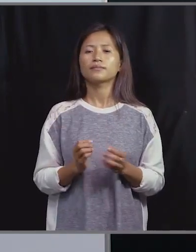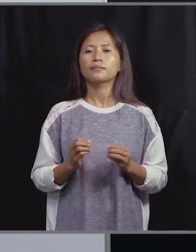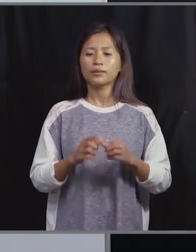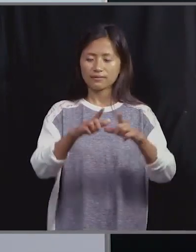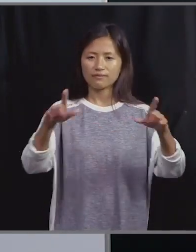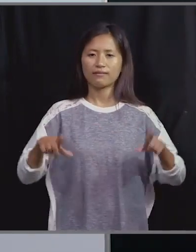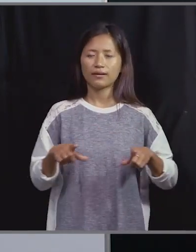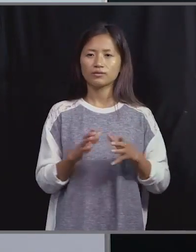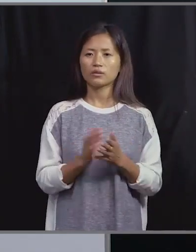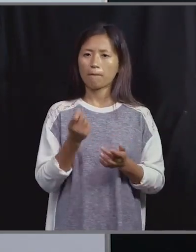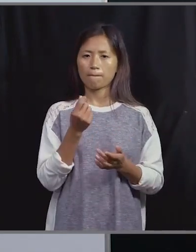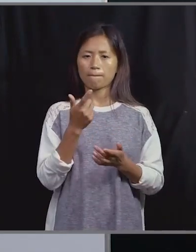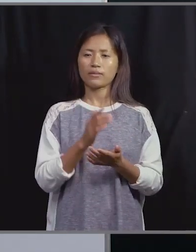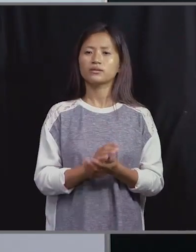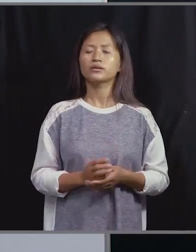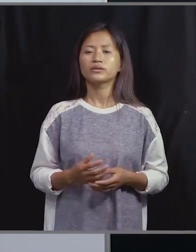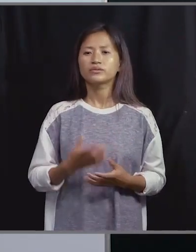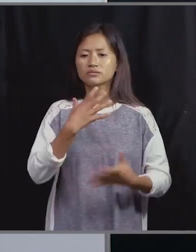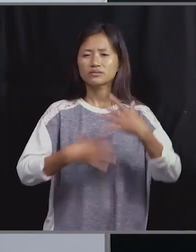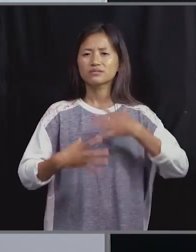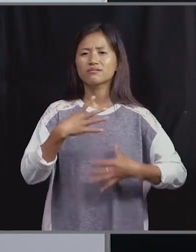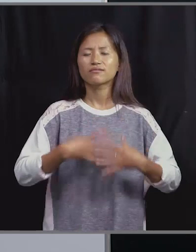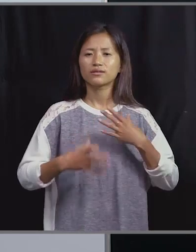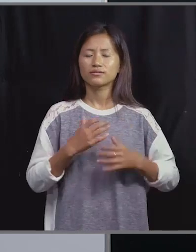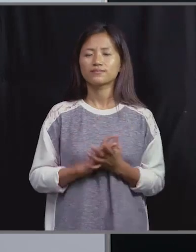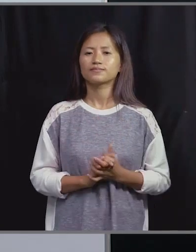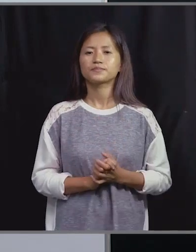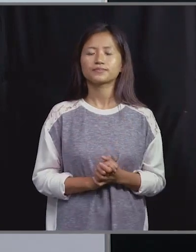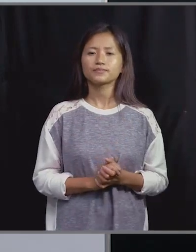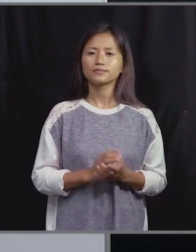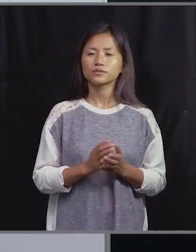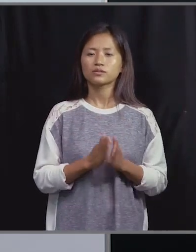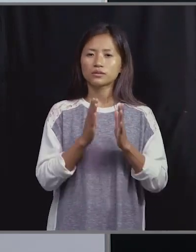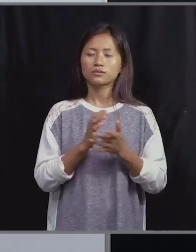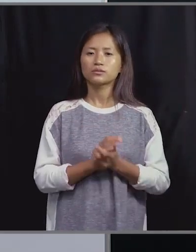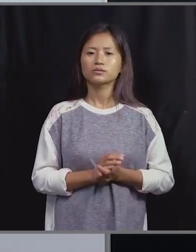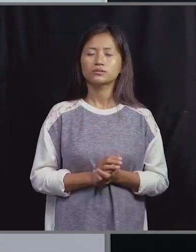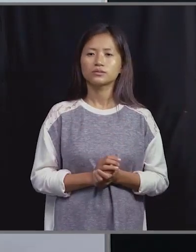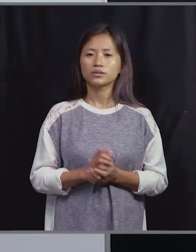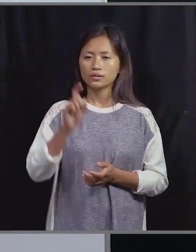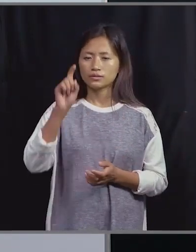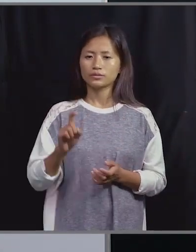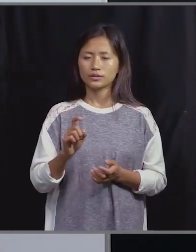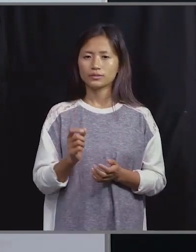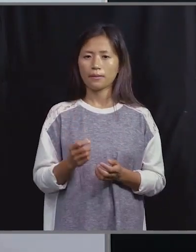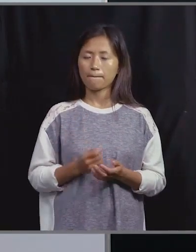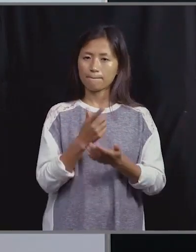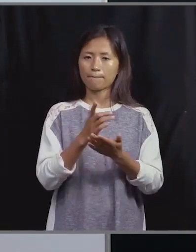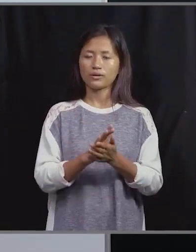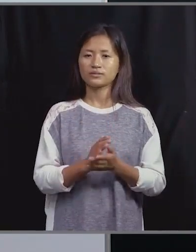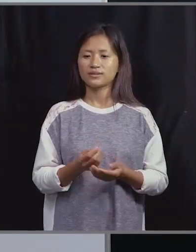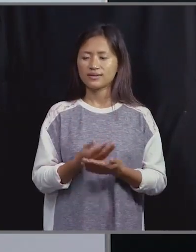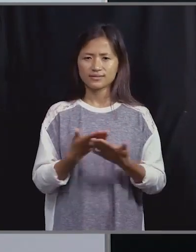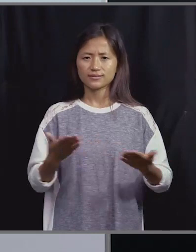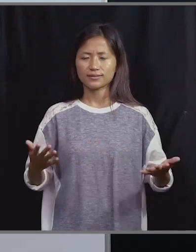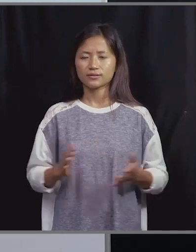land, you need to survive. And in order to survive, you need money to purchase essential